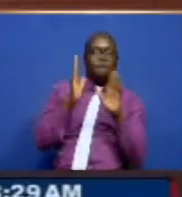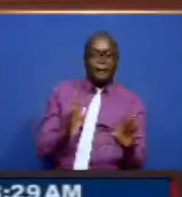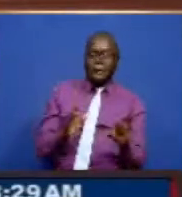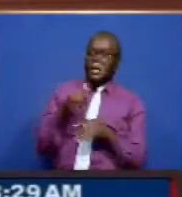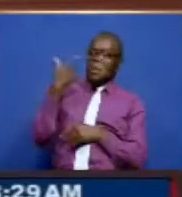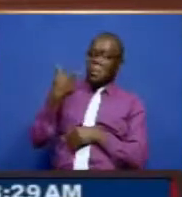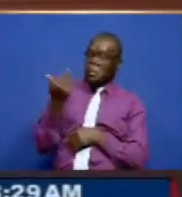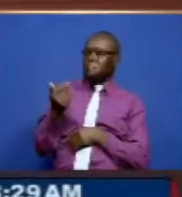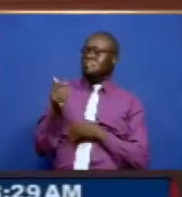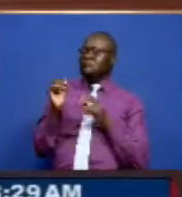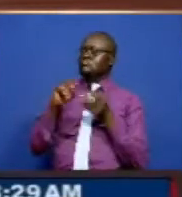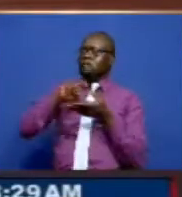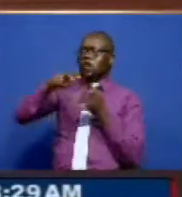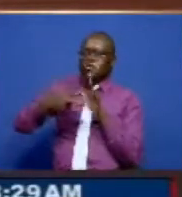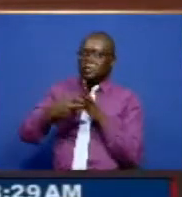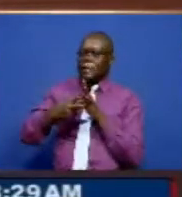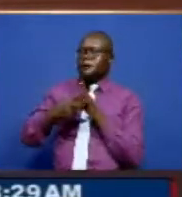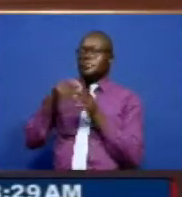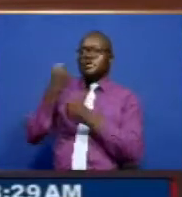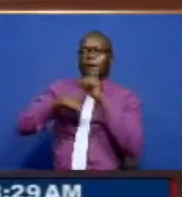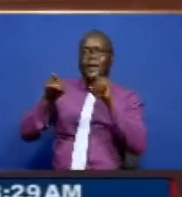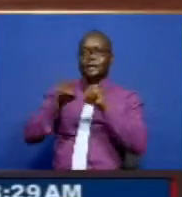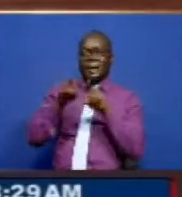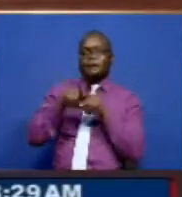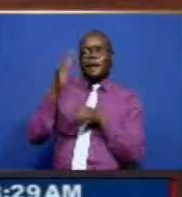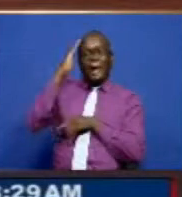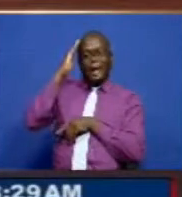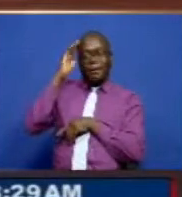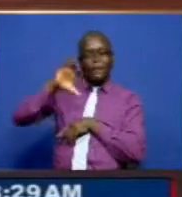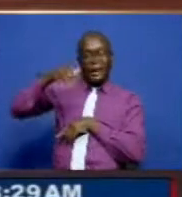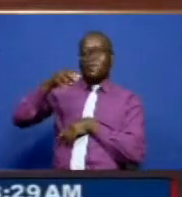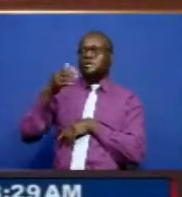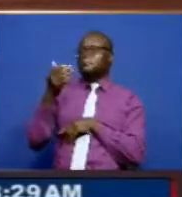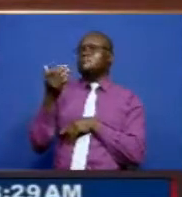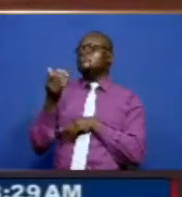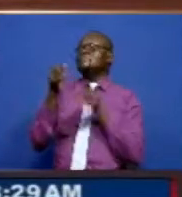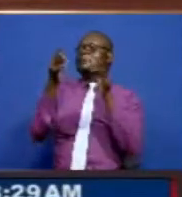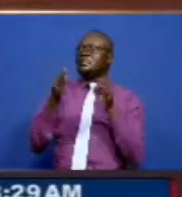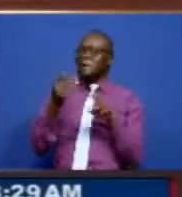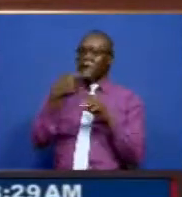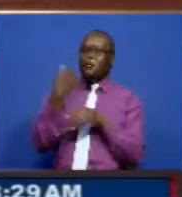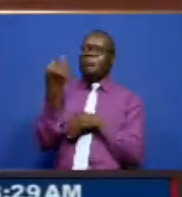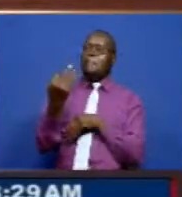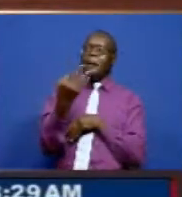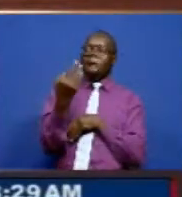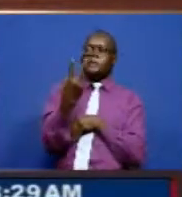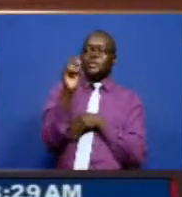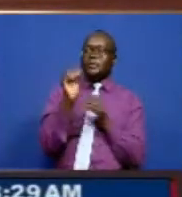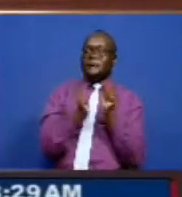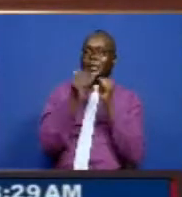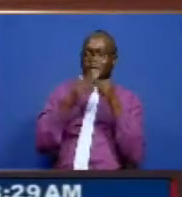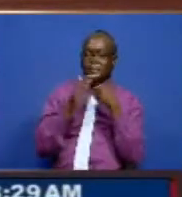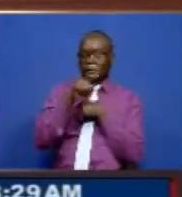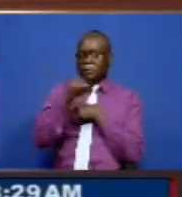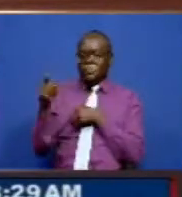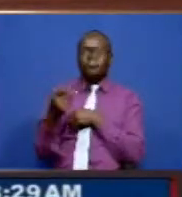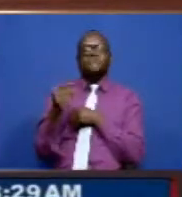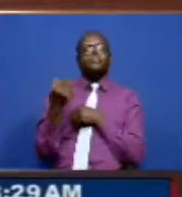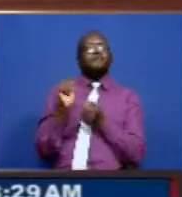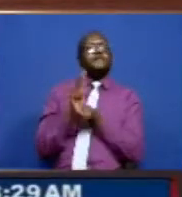was in contract basis to act as the head of the county treasury from March 2018 to December